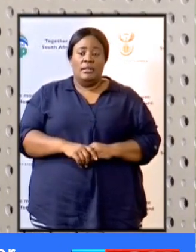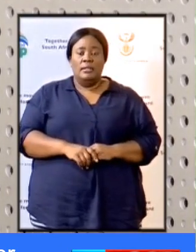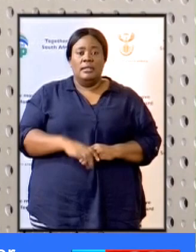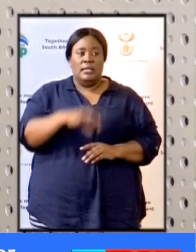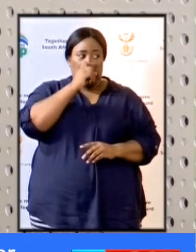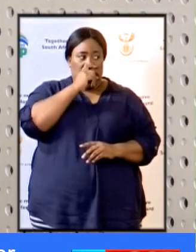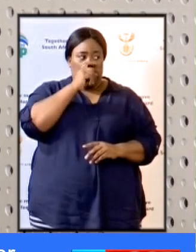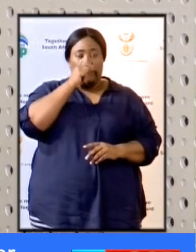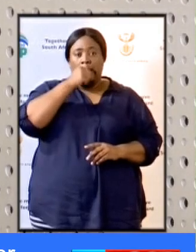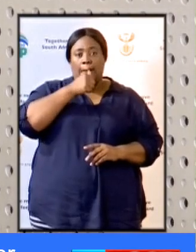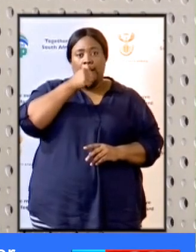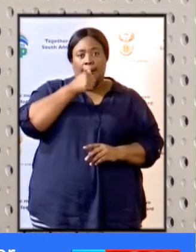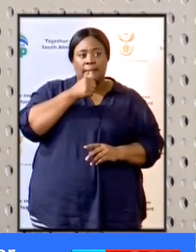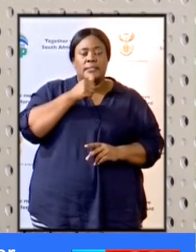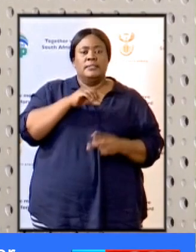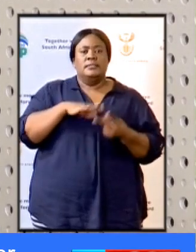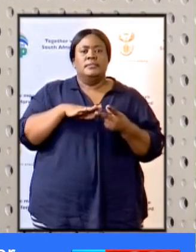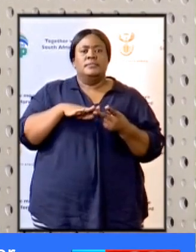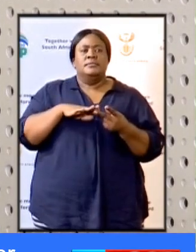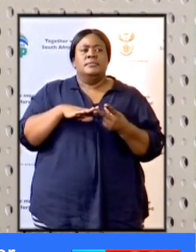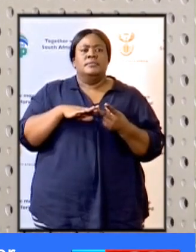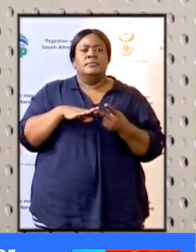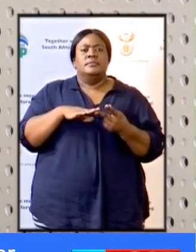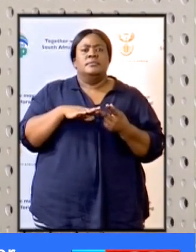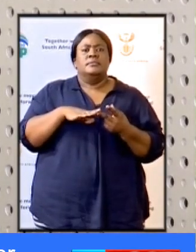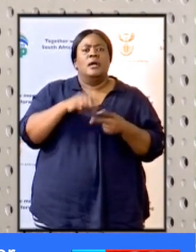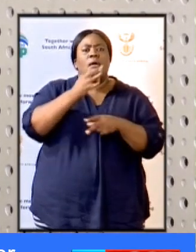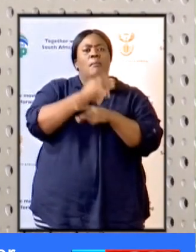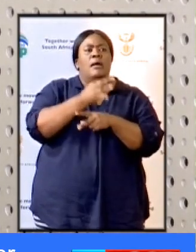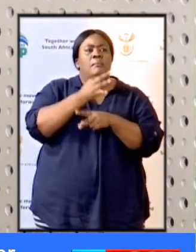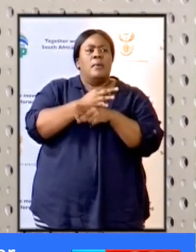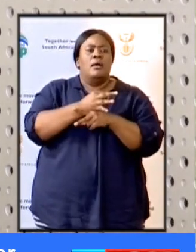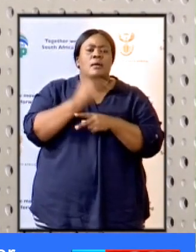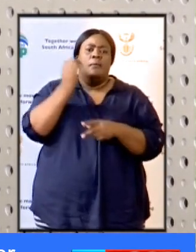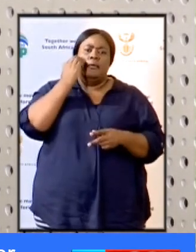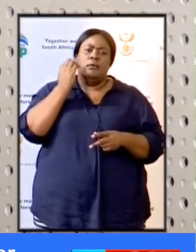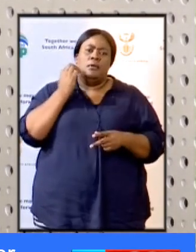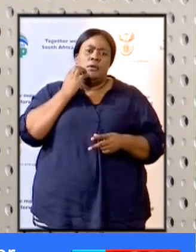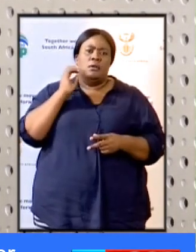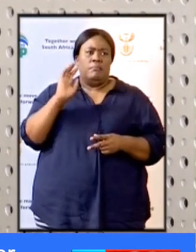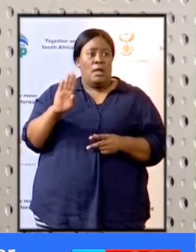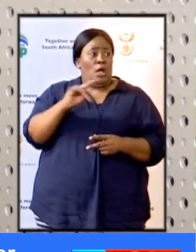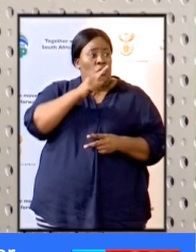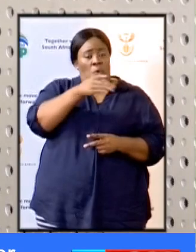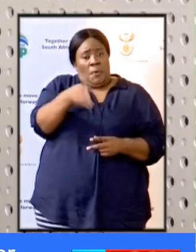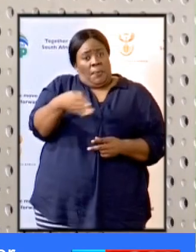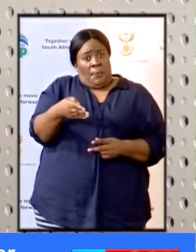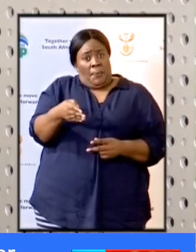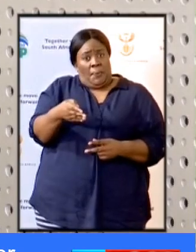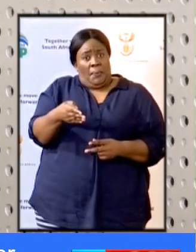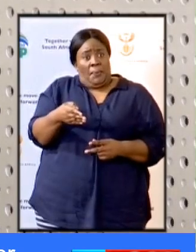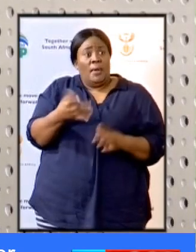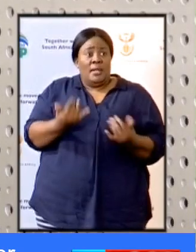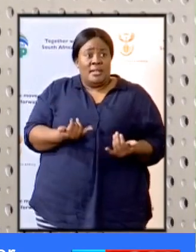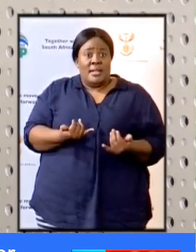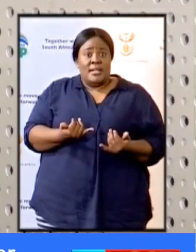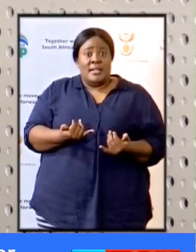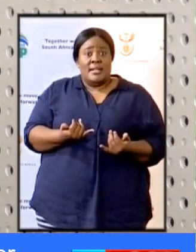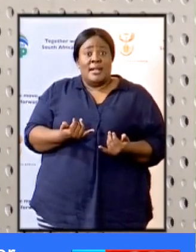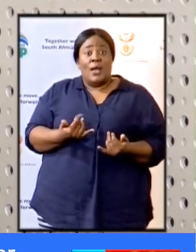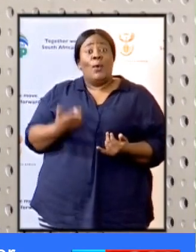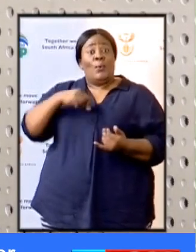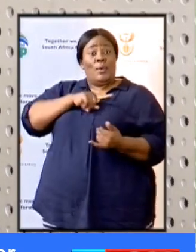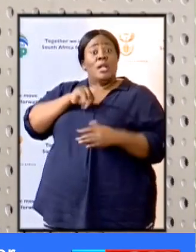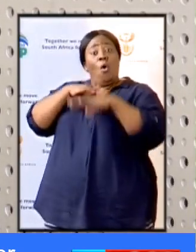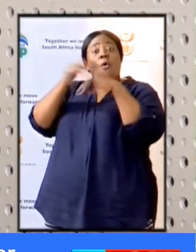and Babu Mpepet, you have not been here for some time. We have now gone virtual.